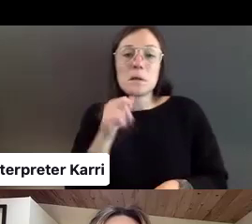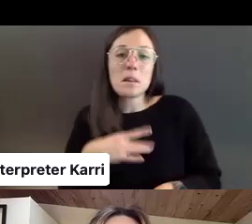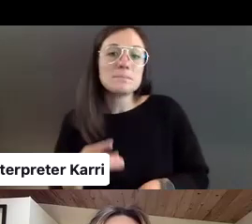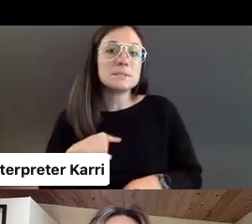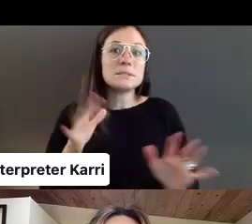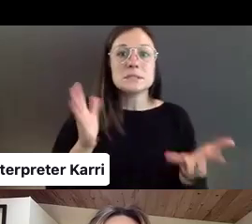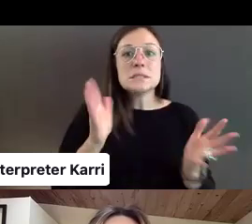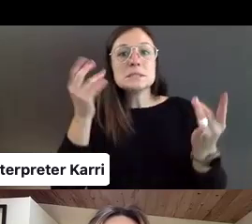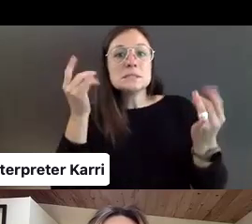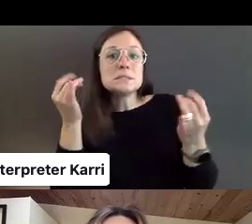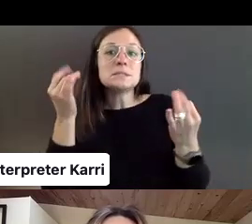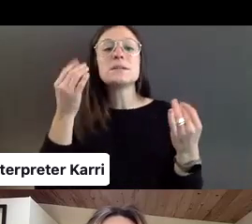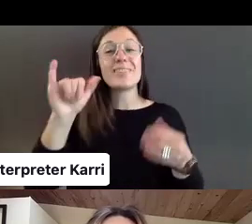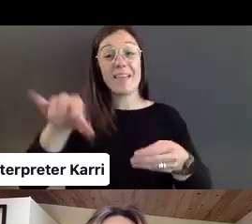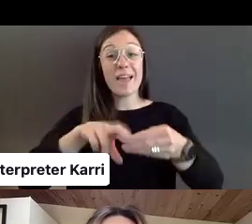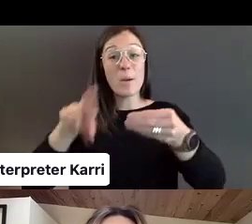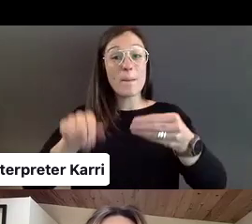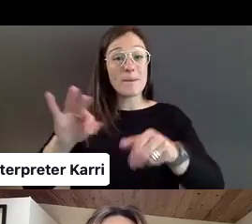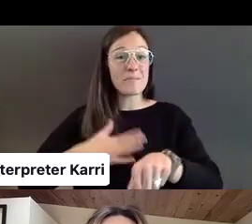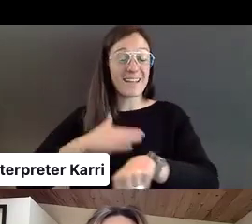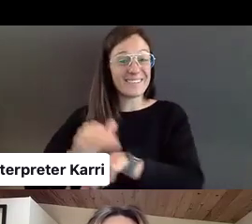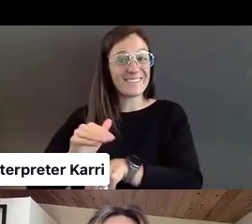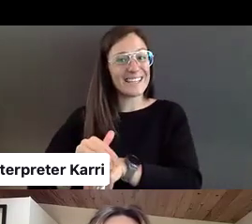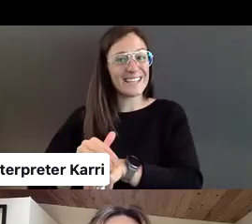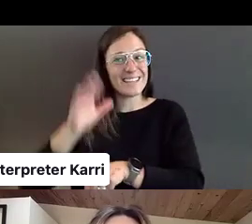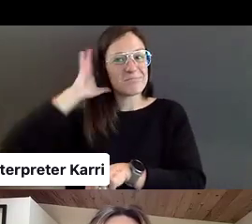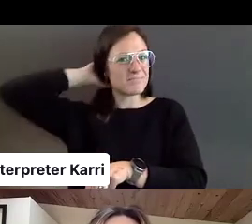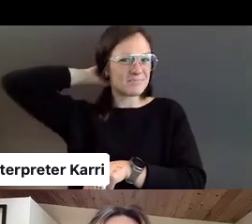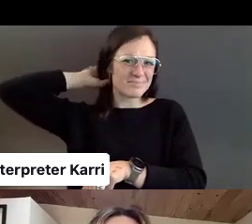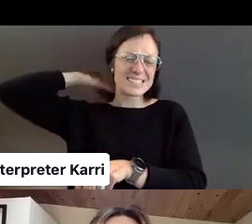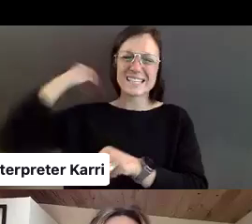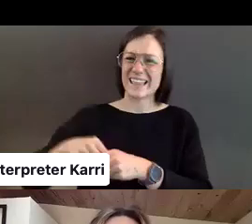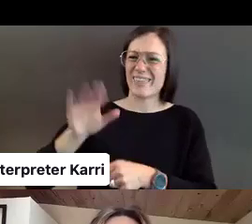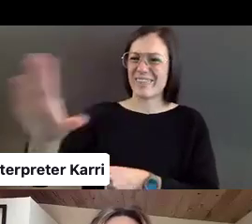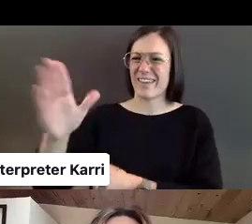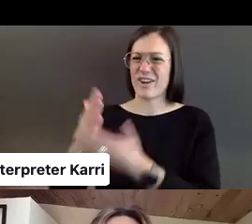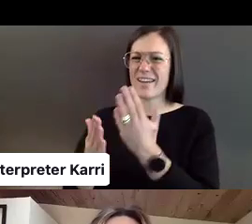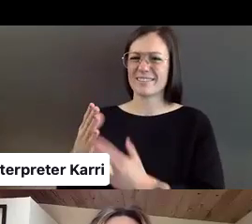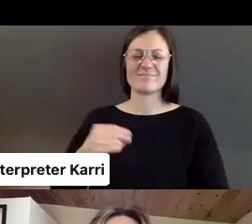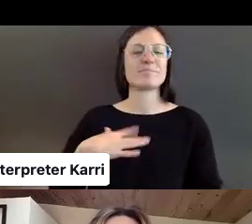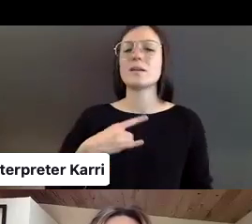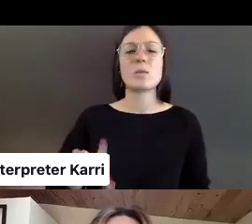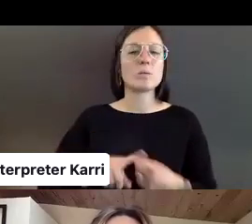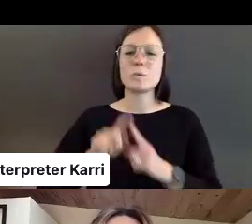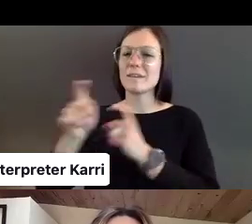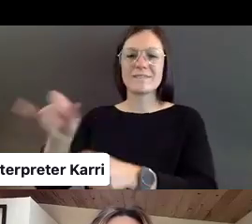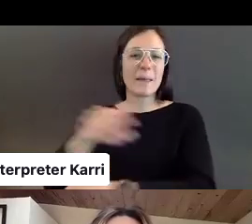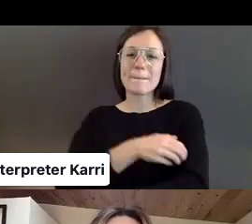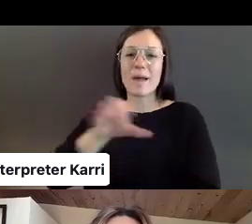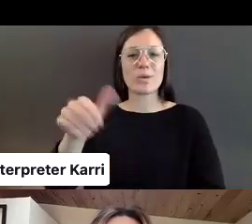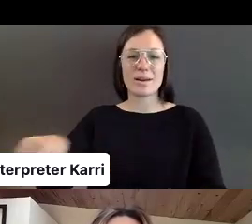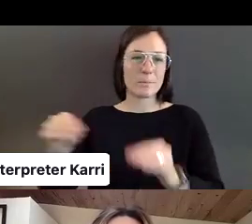then the outcome of my evening is in their hands. And I don't like giving that power away